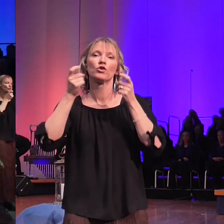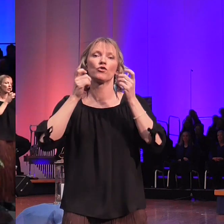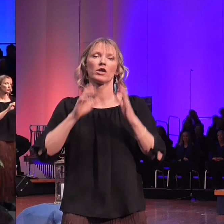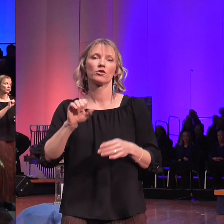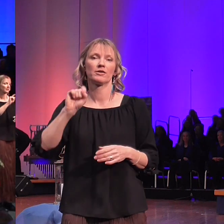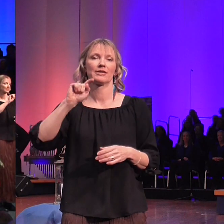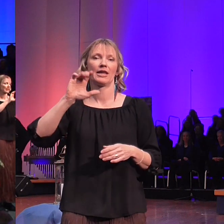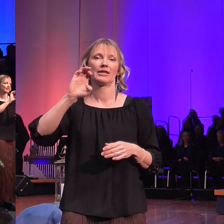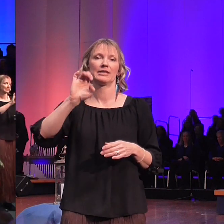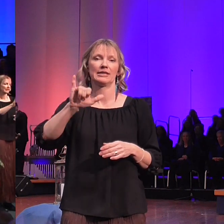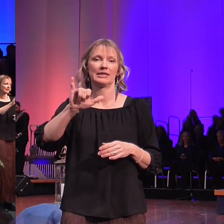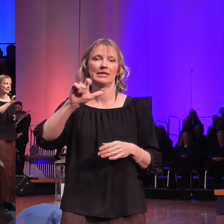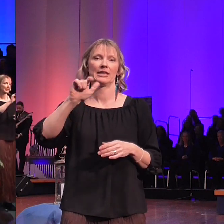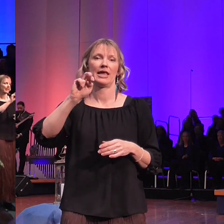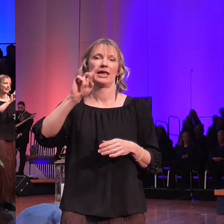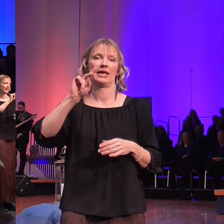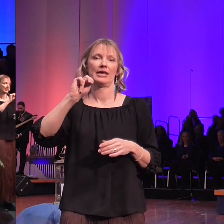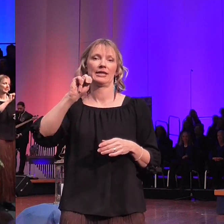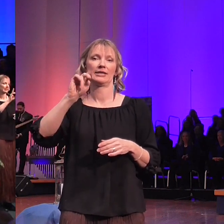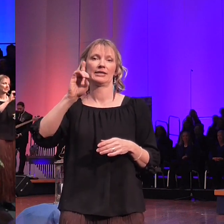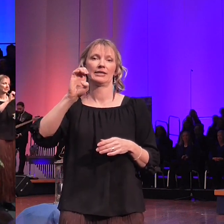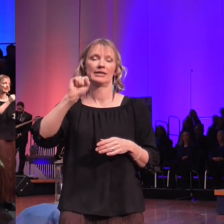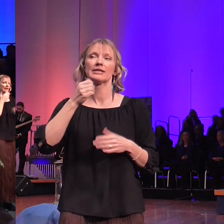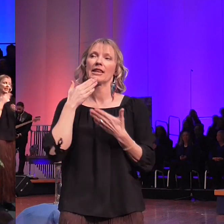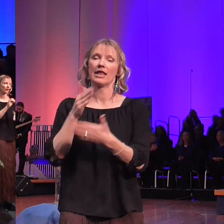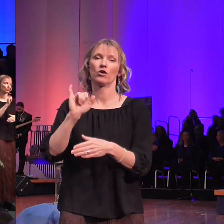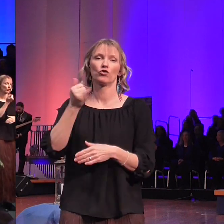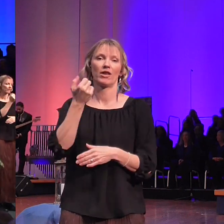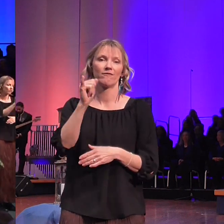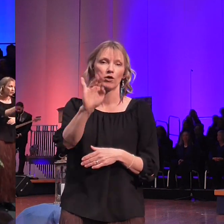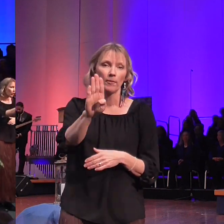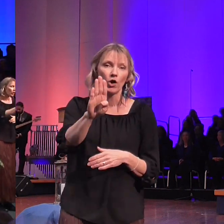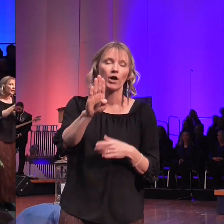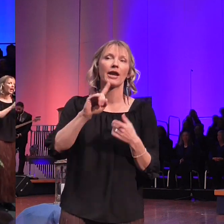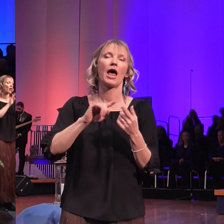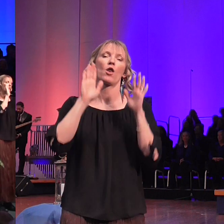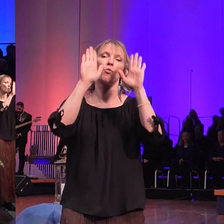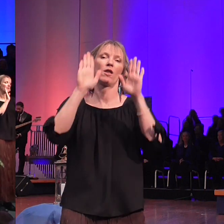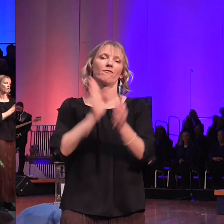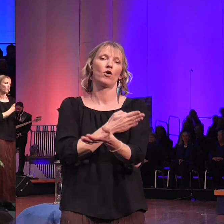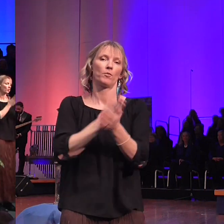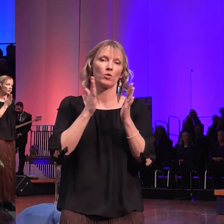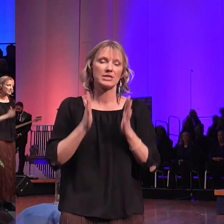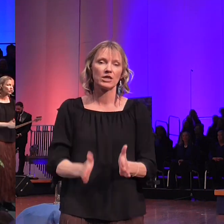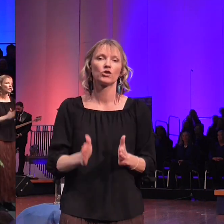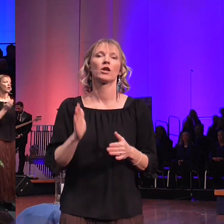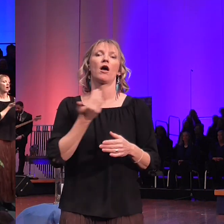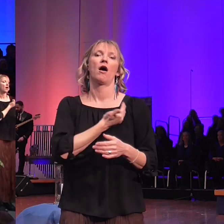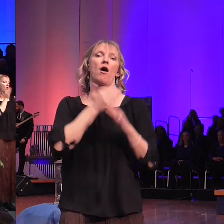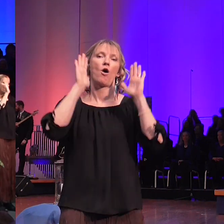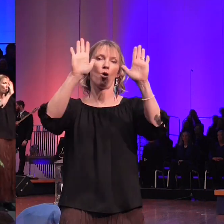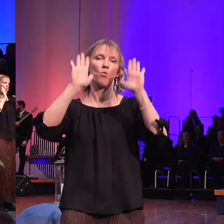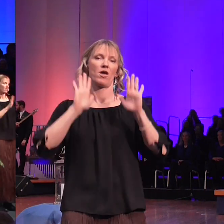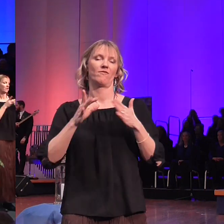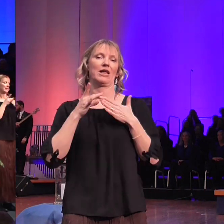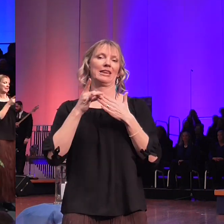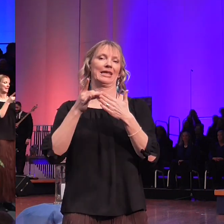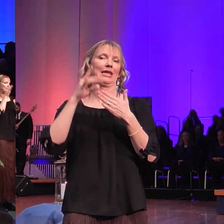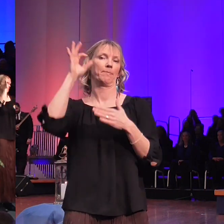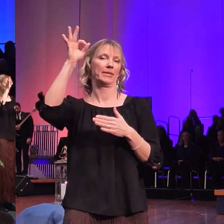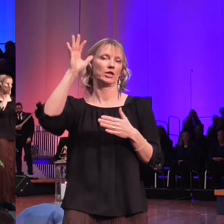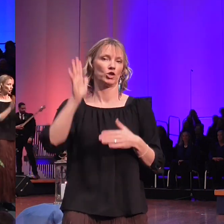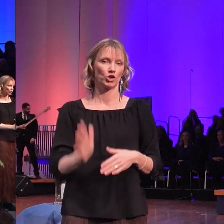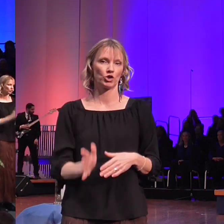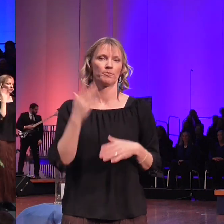Stacy Landis. Thank you to Jennifer Burnett, our wonderful musicians, and to our wonderful lead ministers.